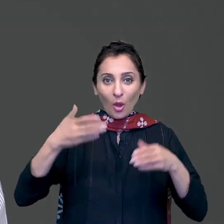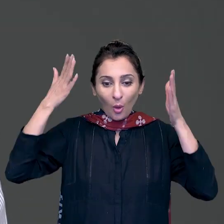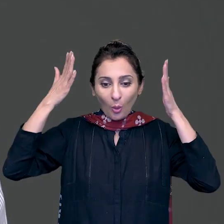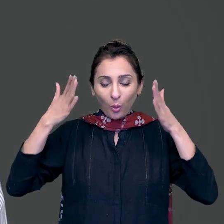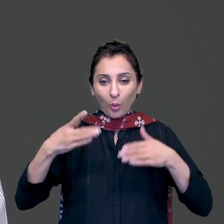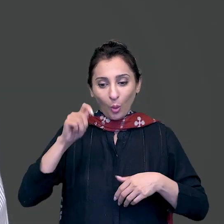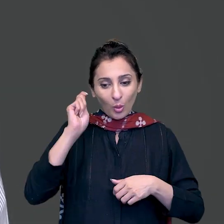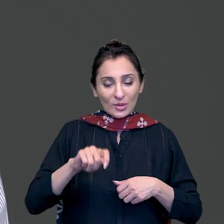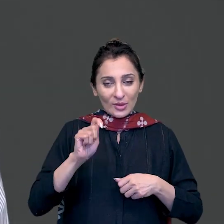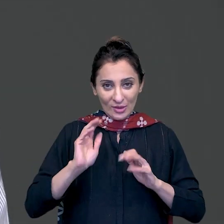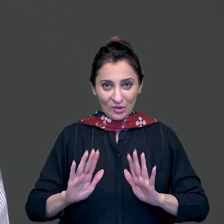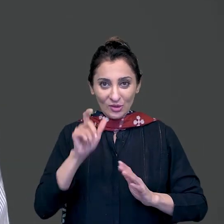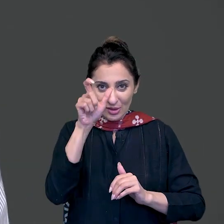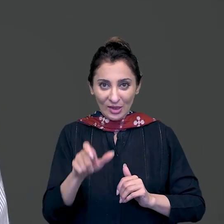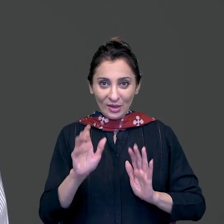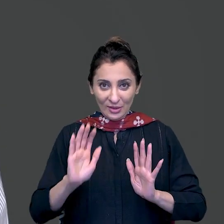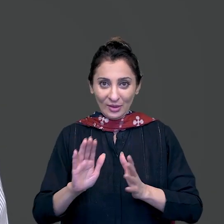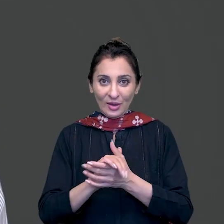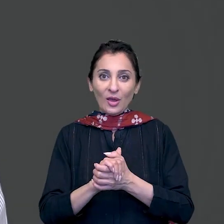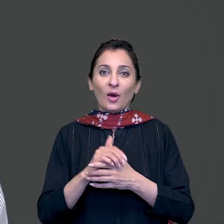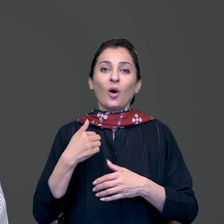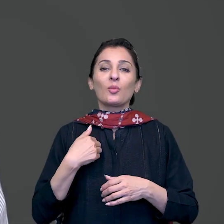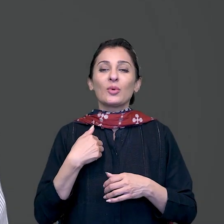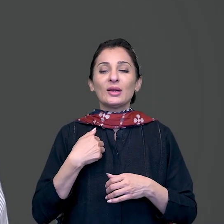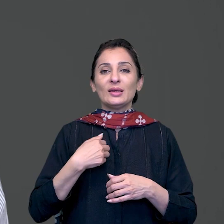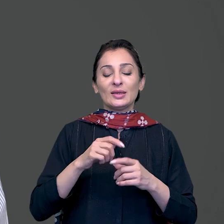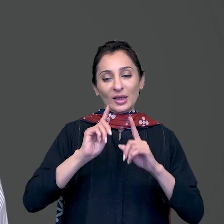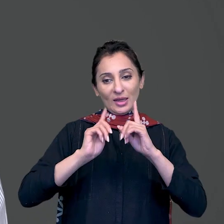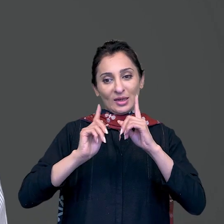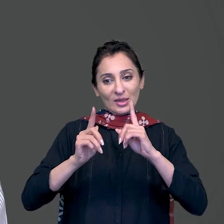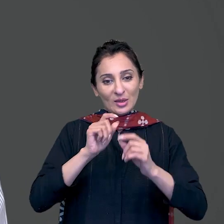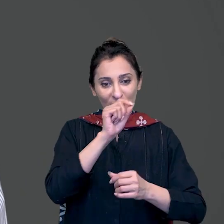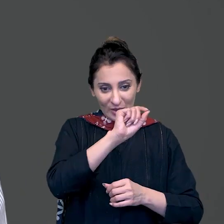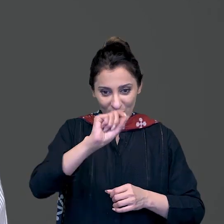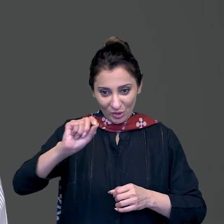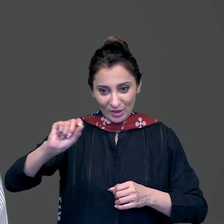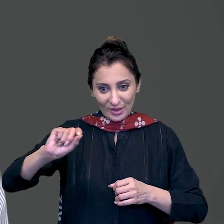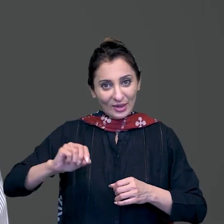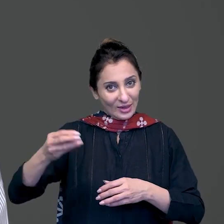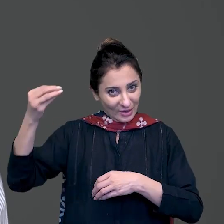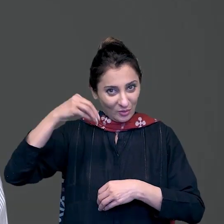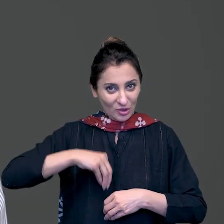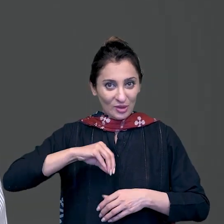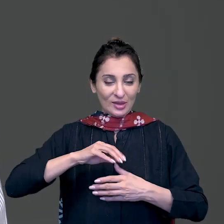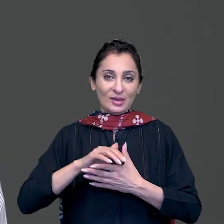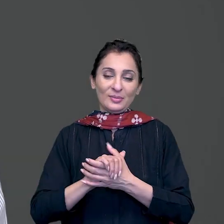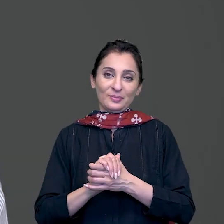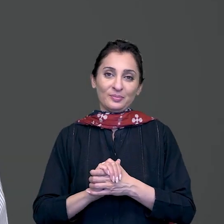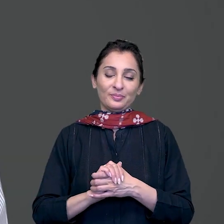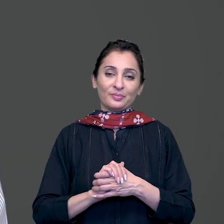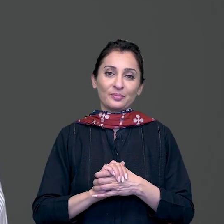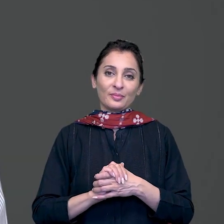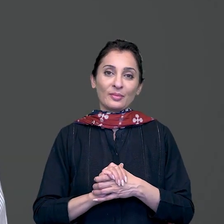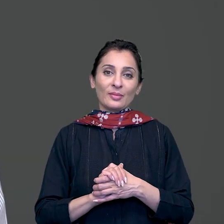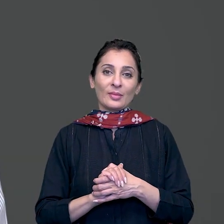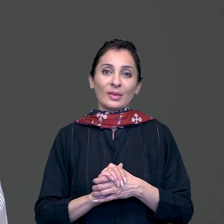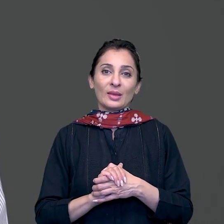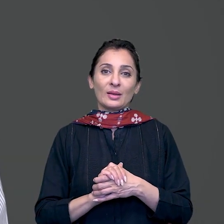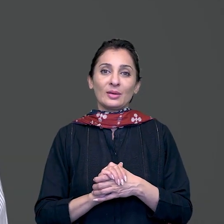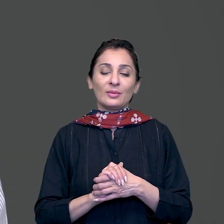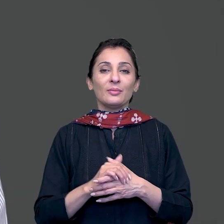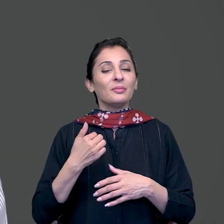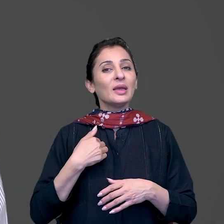in the High Court. He used to write amazing speeches for me, and a lot of those speeches won me competitions at